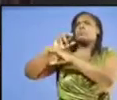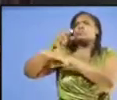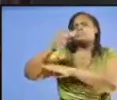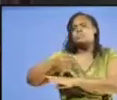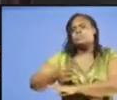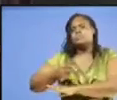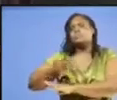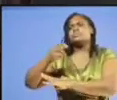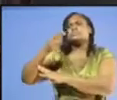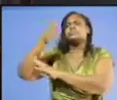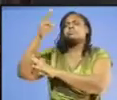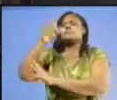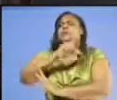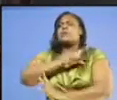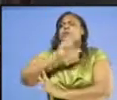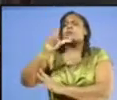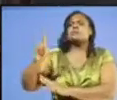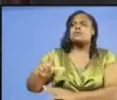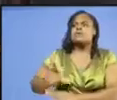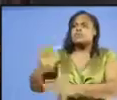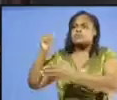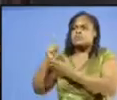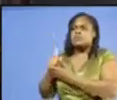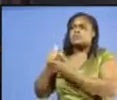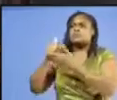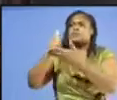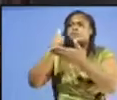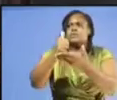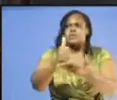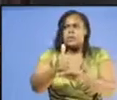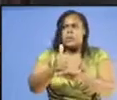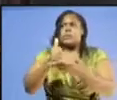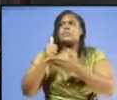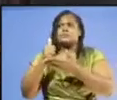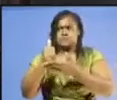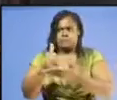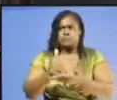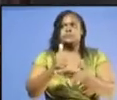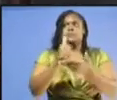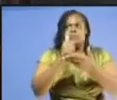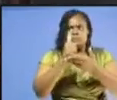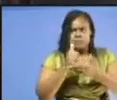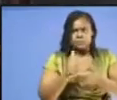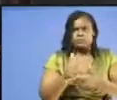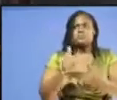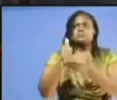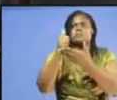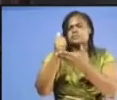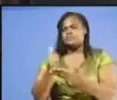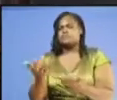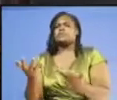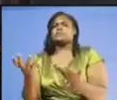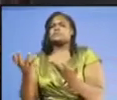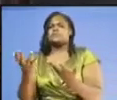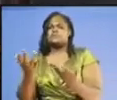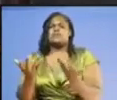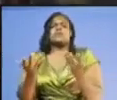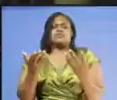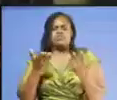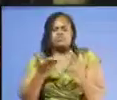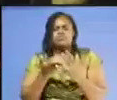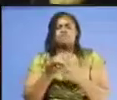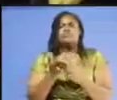high. Lord, help me run the race